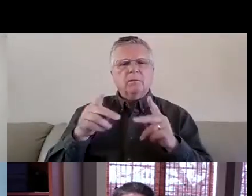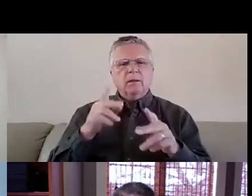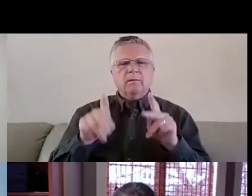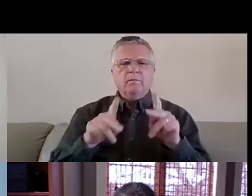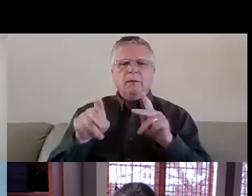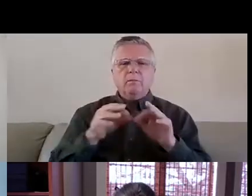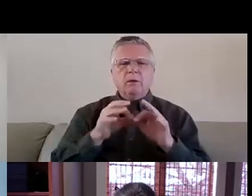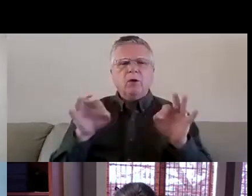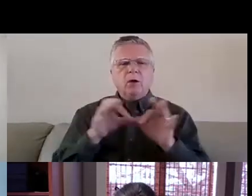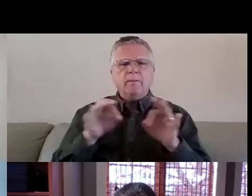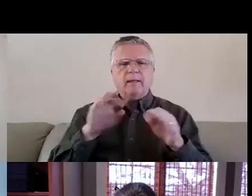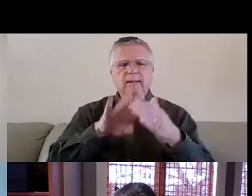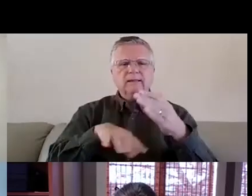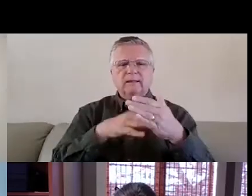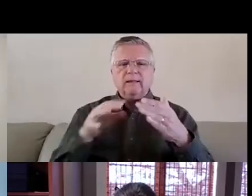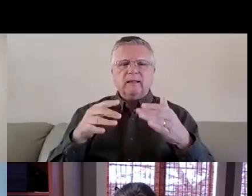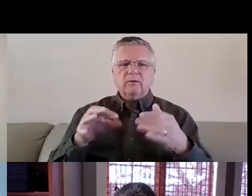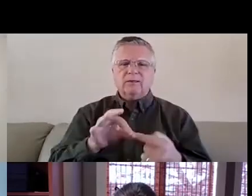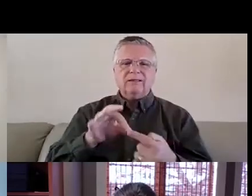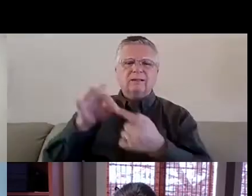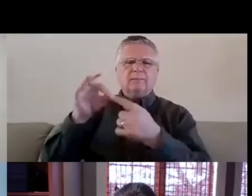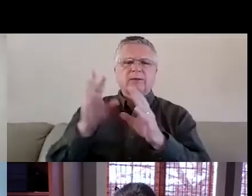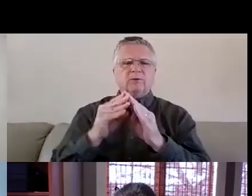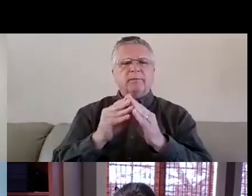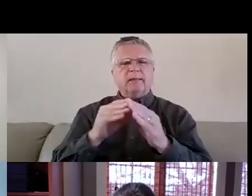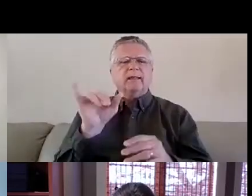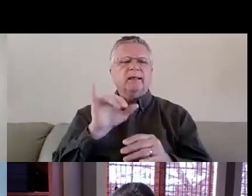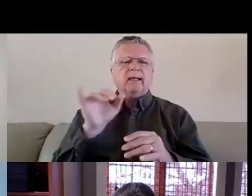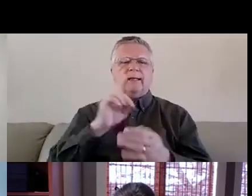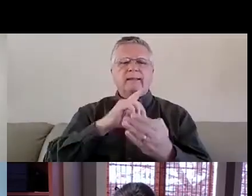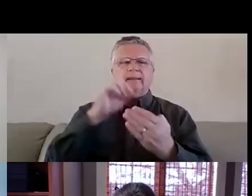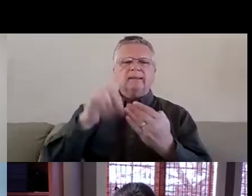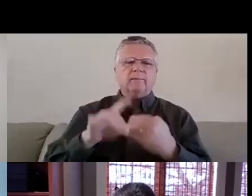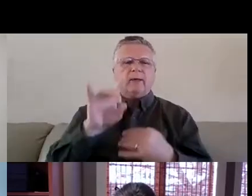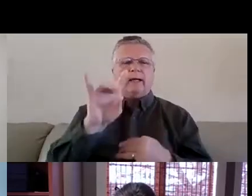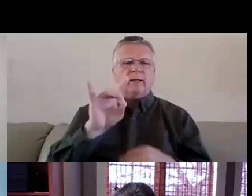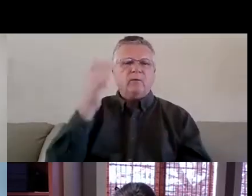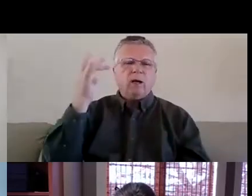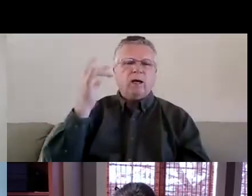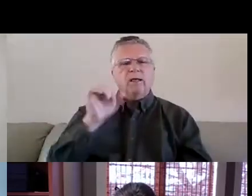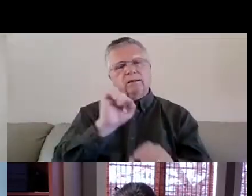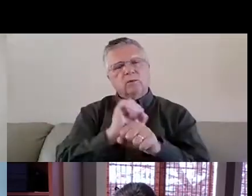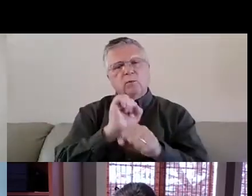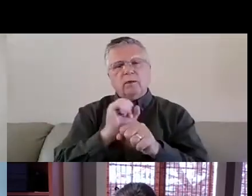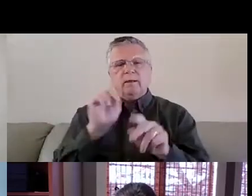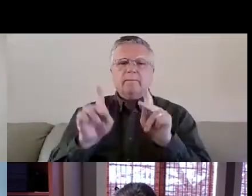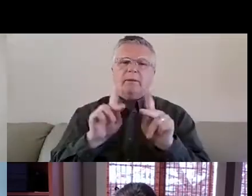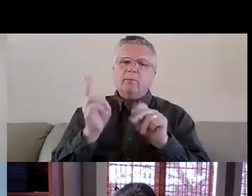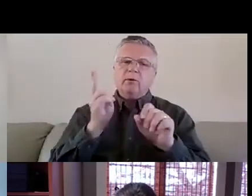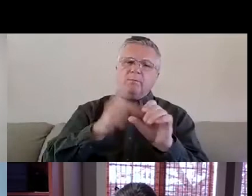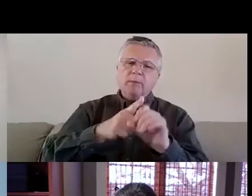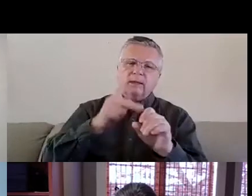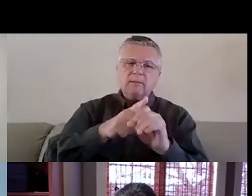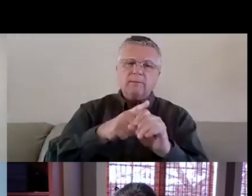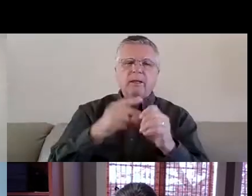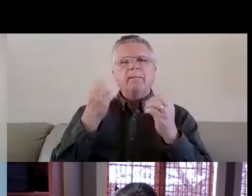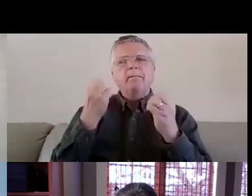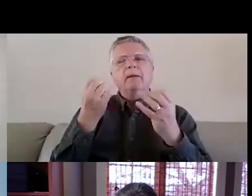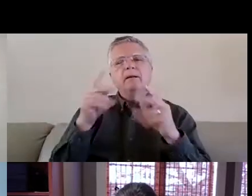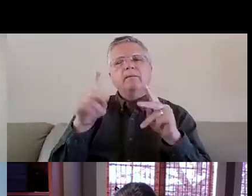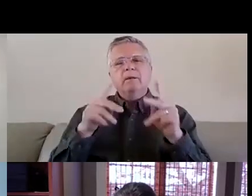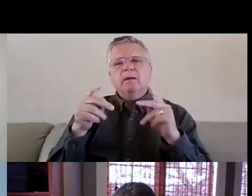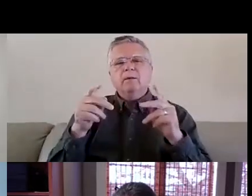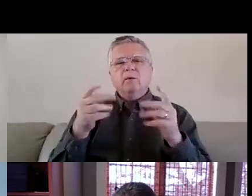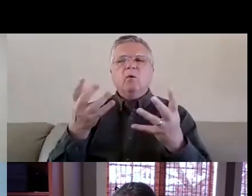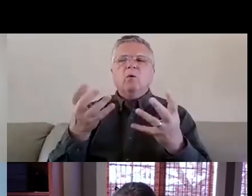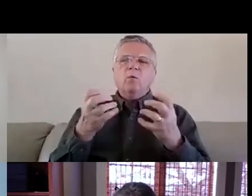schedule a special meeting on an evening like December 8th so more working people can participate. I know a lot of people would like to engage